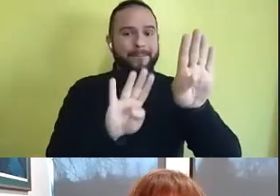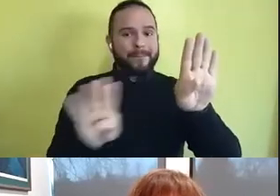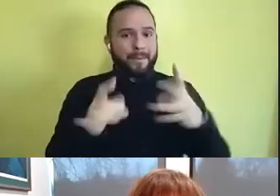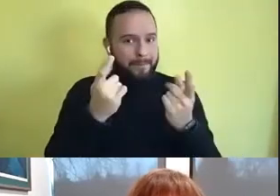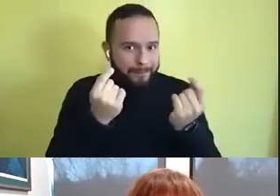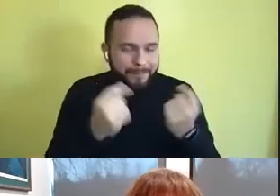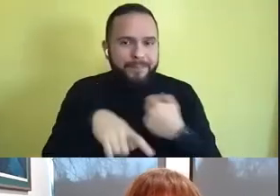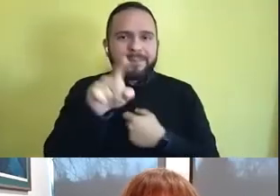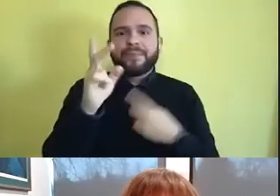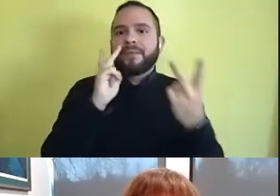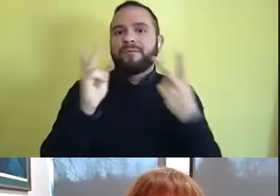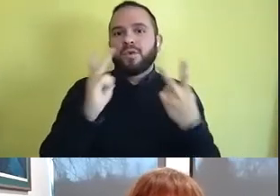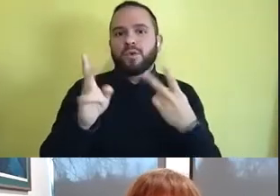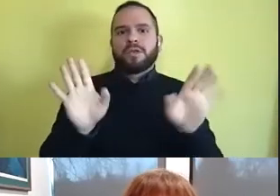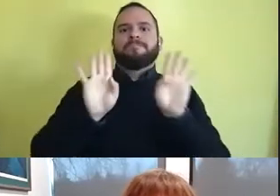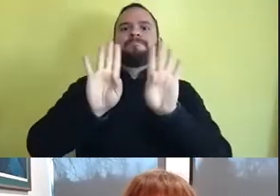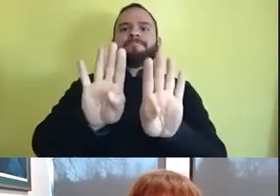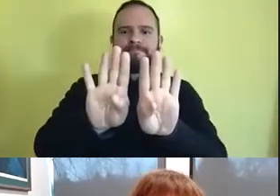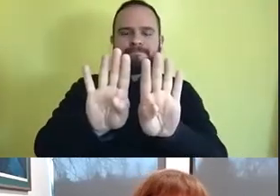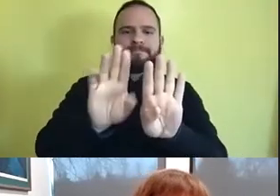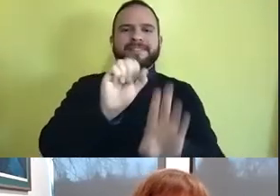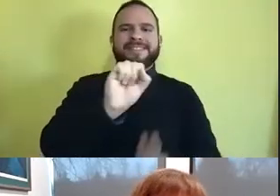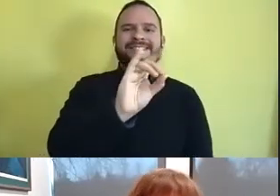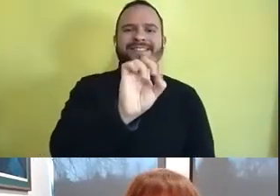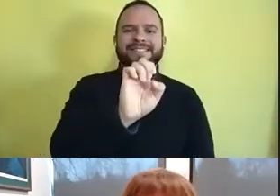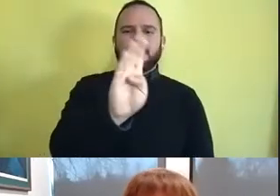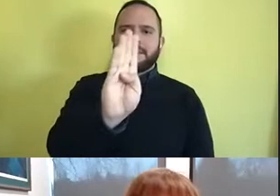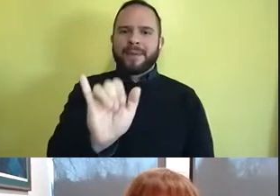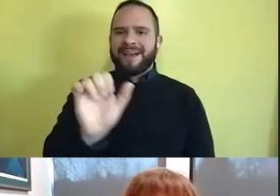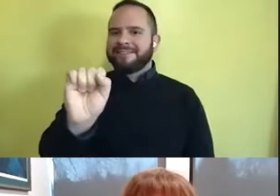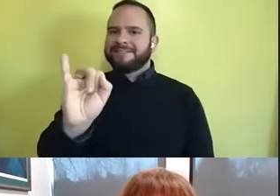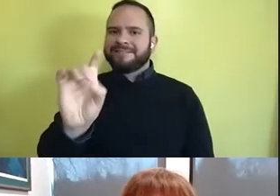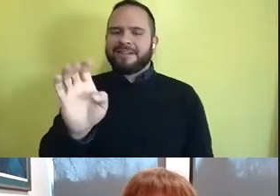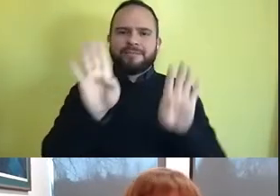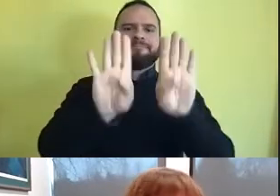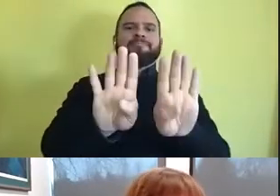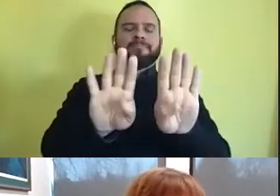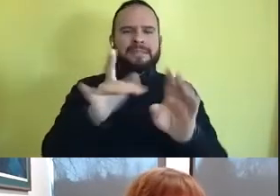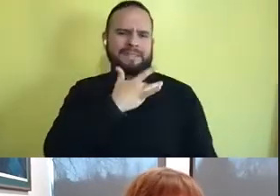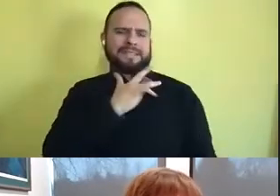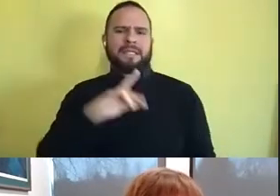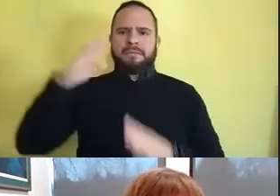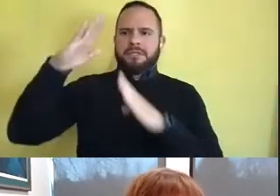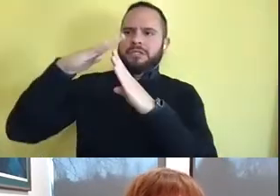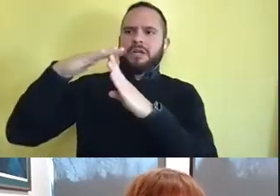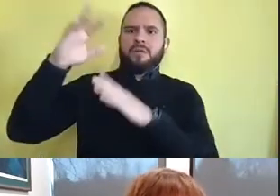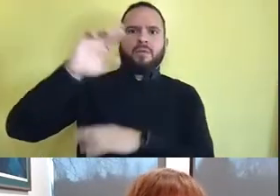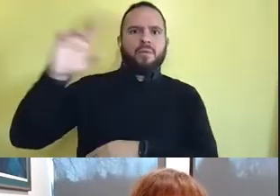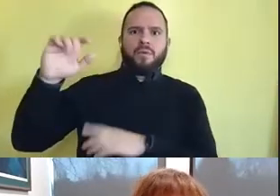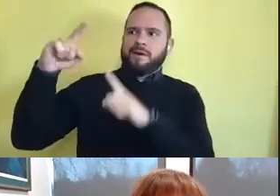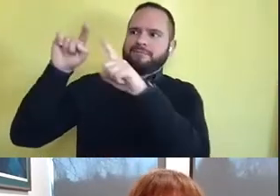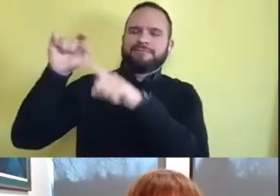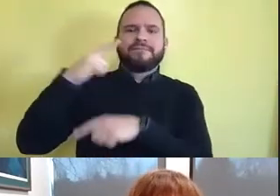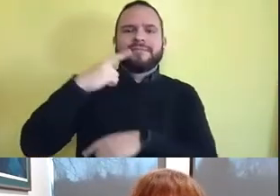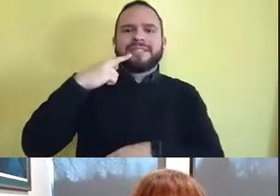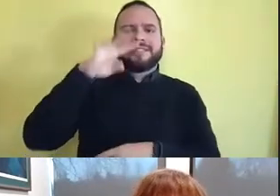the side-by-side mode, hit view, usually it's in the right top corner, and select gallery view. Our webinar is